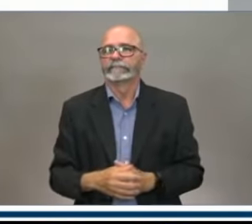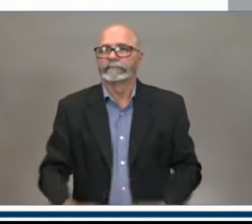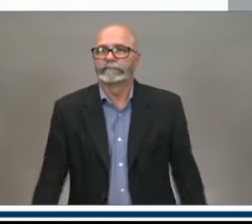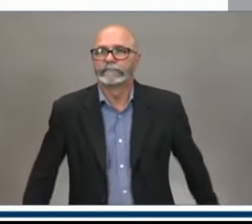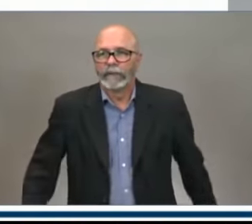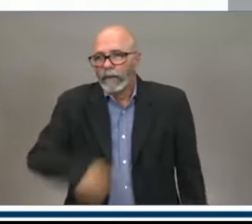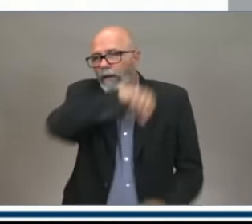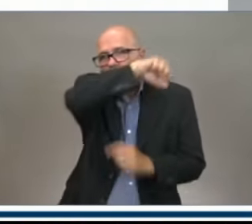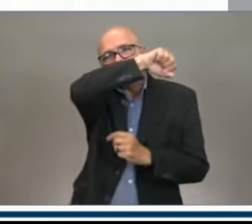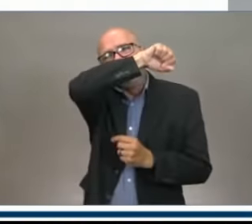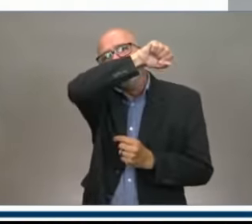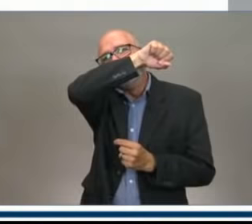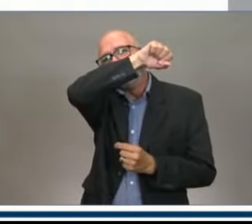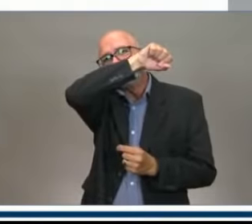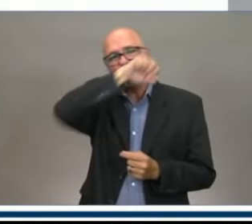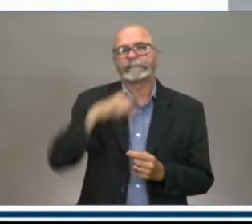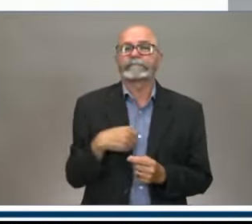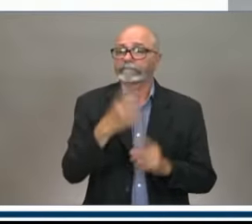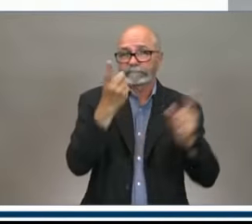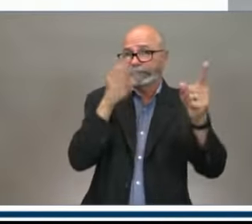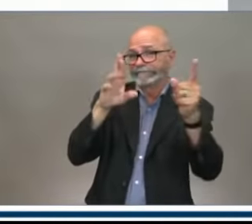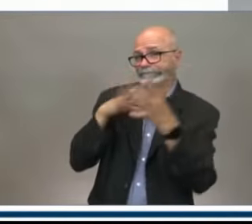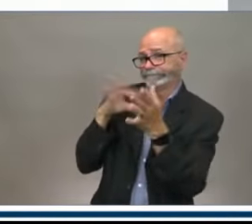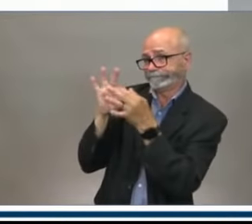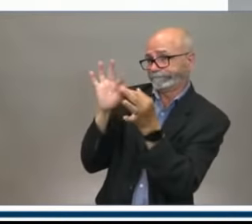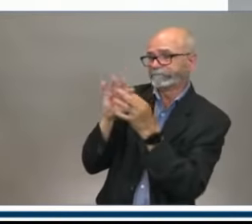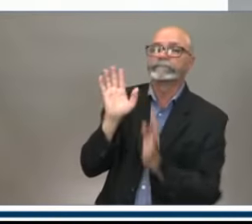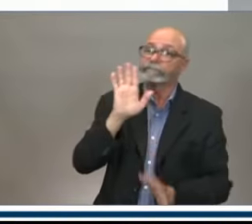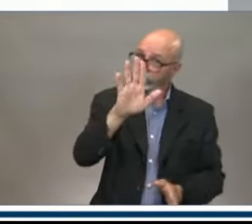sure that I'm giving advice to the Premier based on public